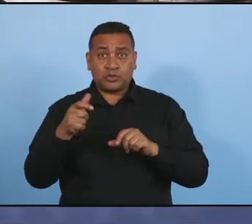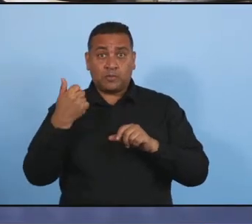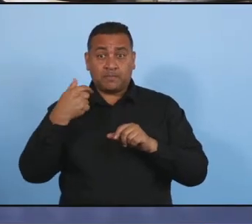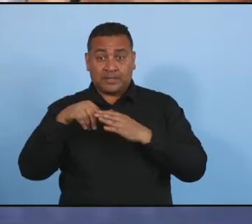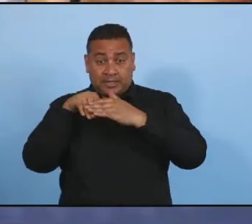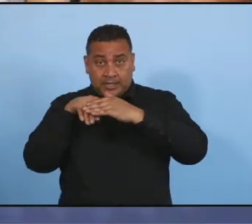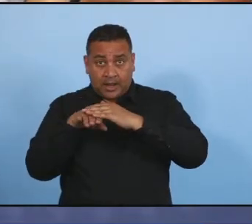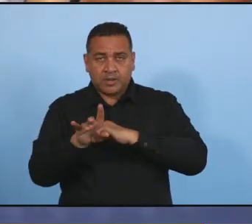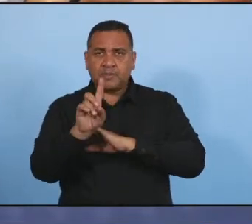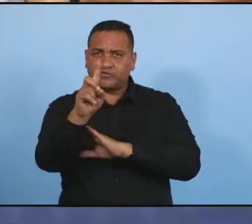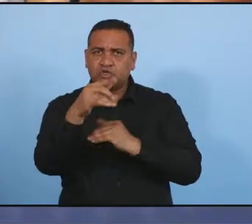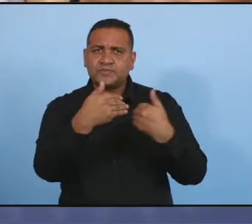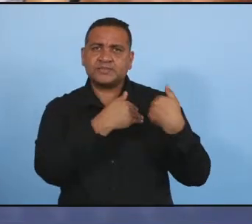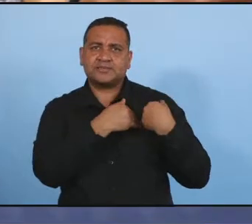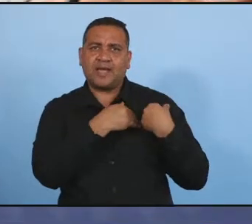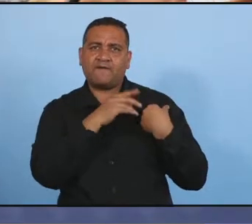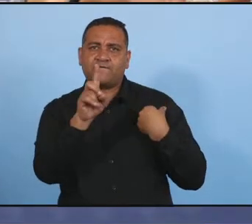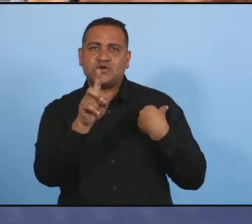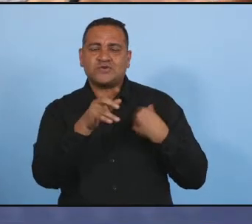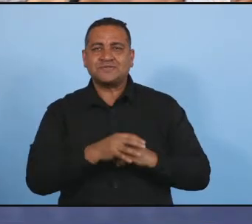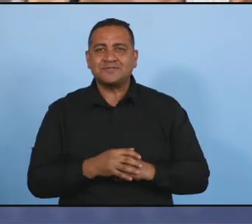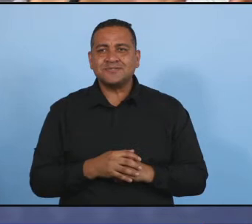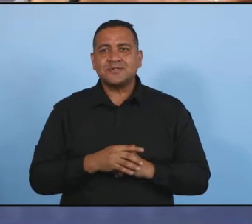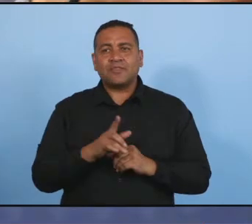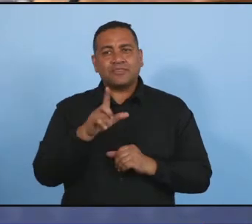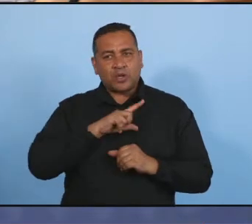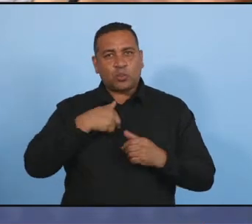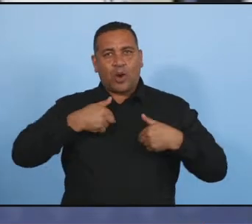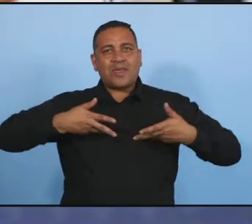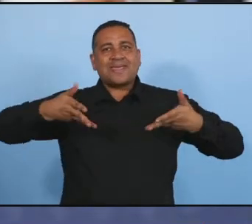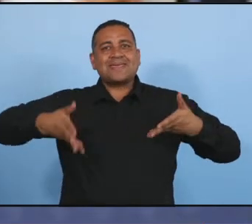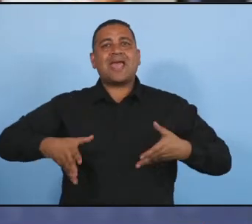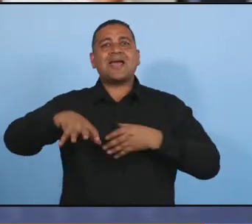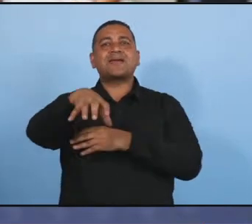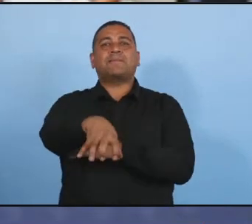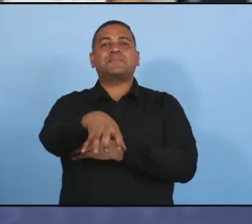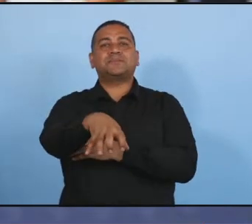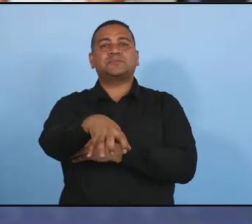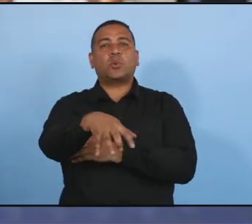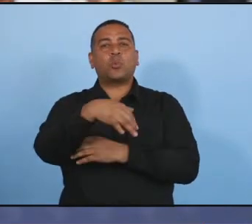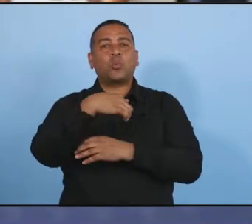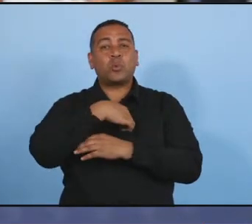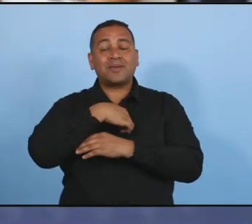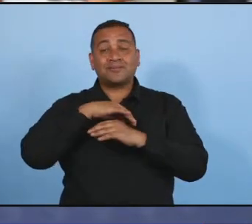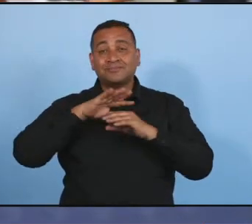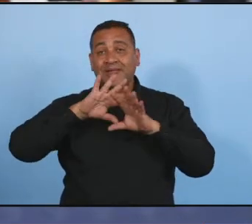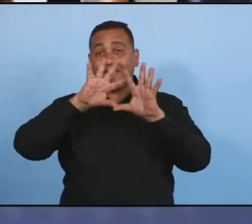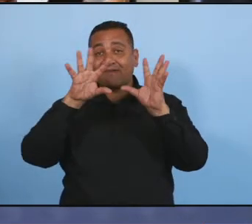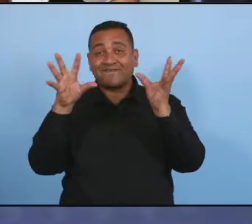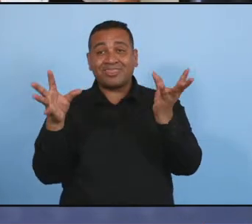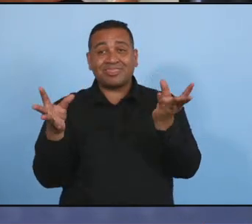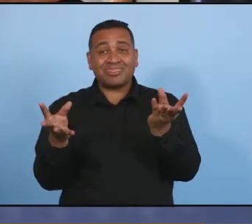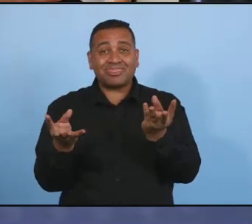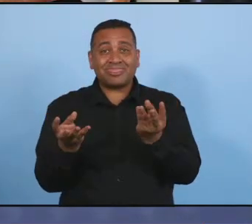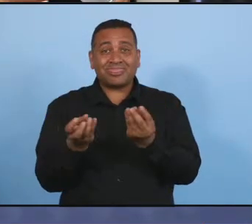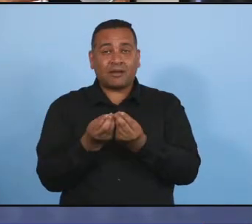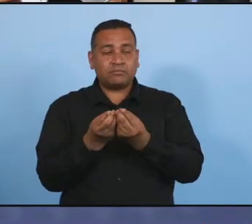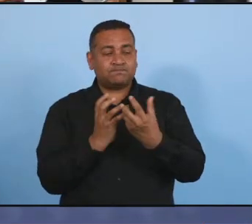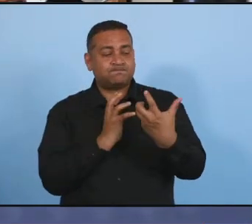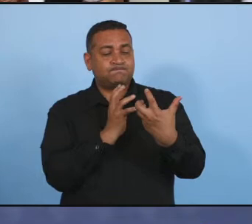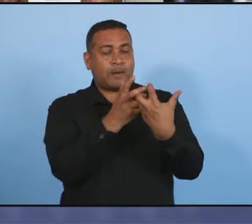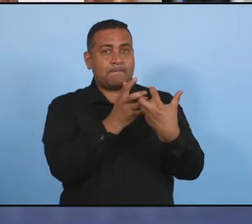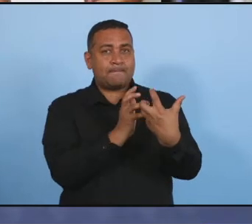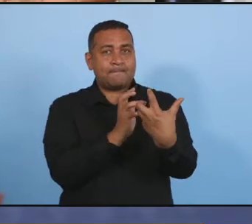show and why we are at the Northlink Wingfield campus, because everything sort of interlinks. You know, we've spoken electronics,